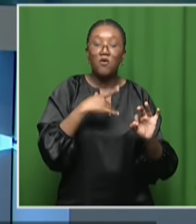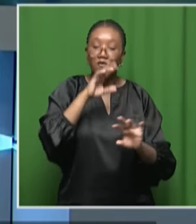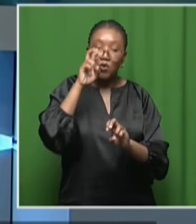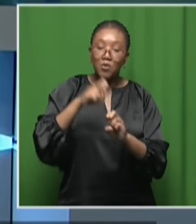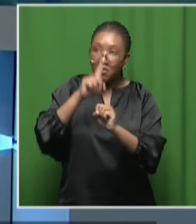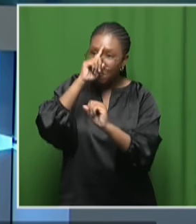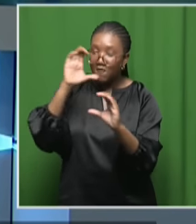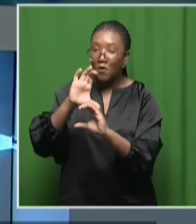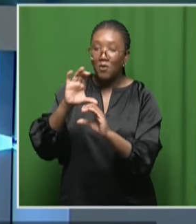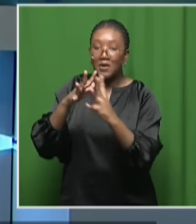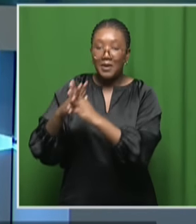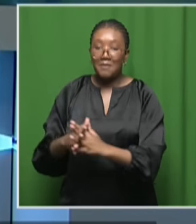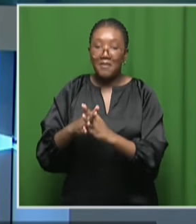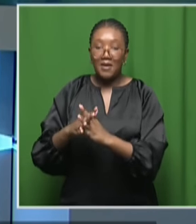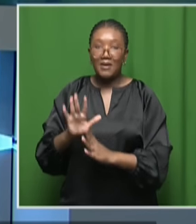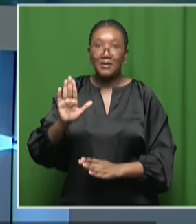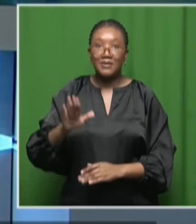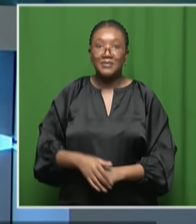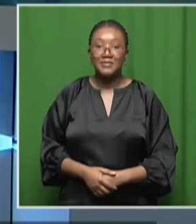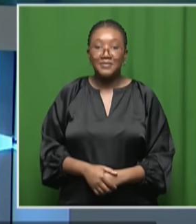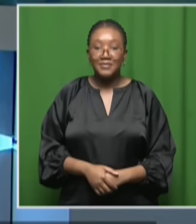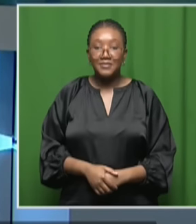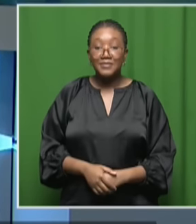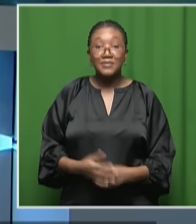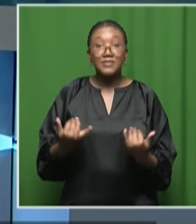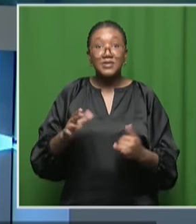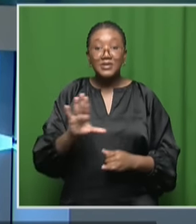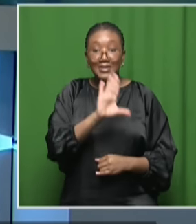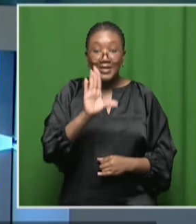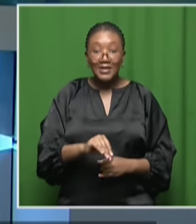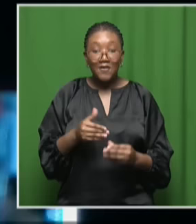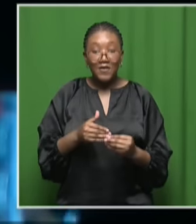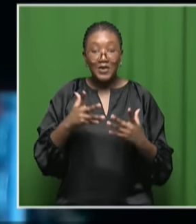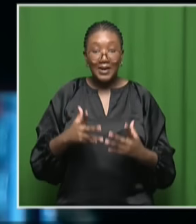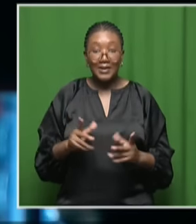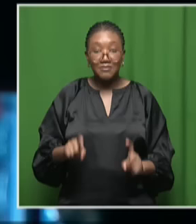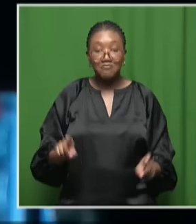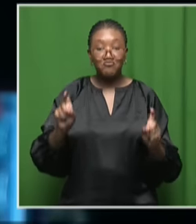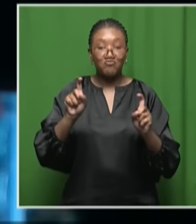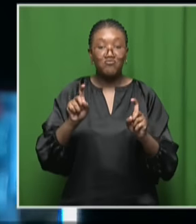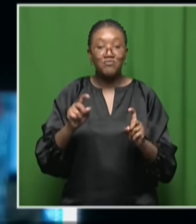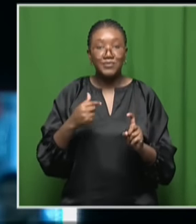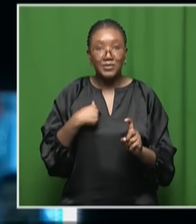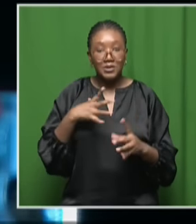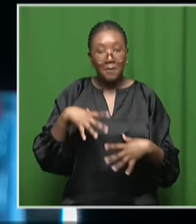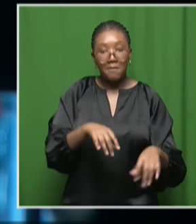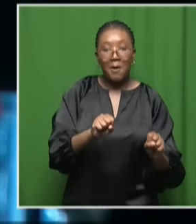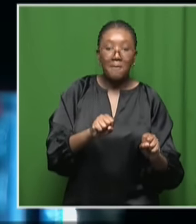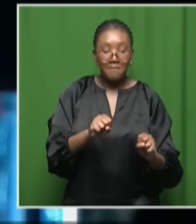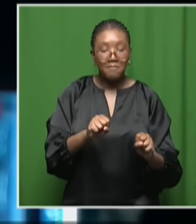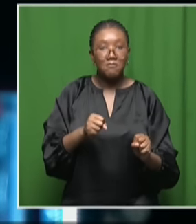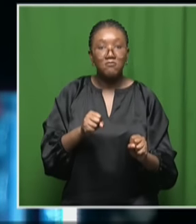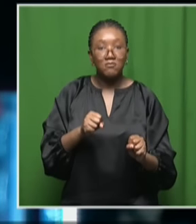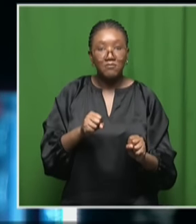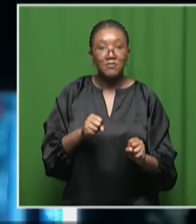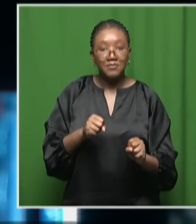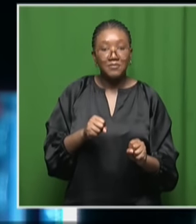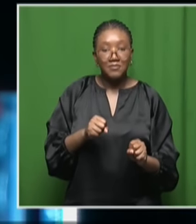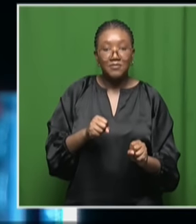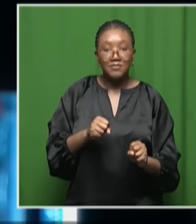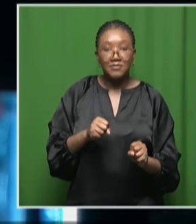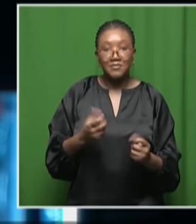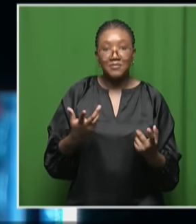which to see how the African leaders that are present are going to be taking the baton and leading the charge.